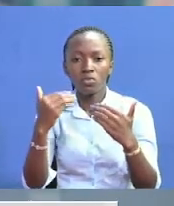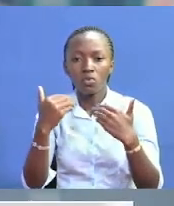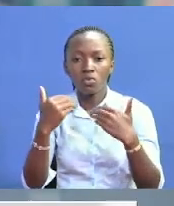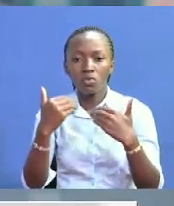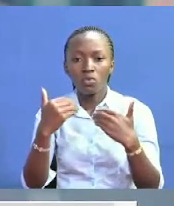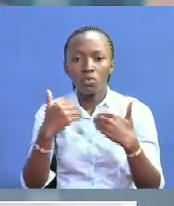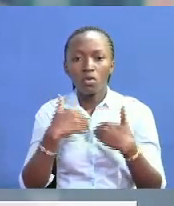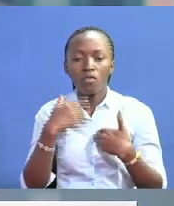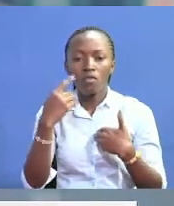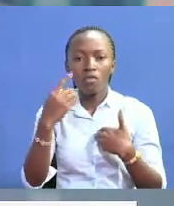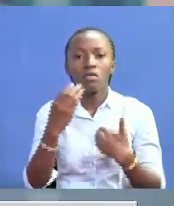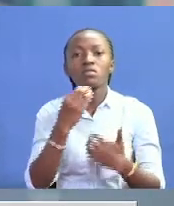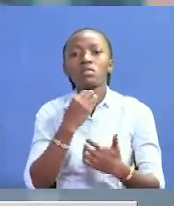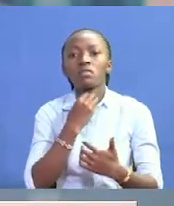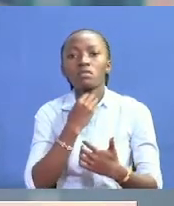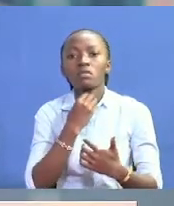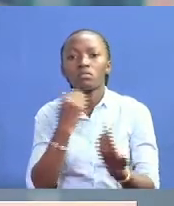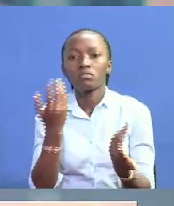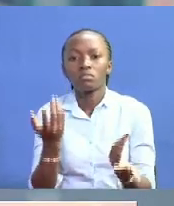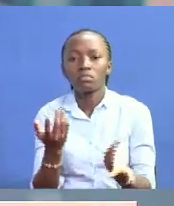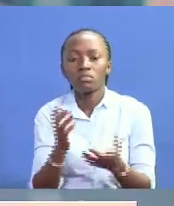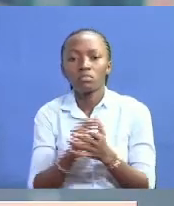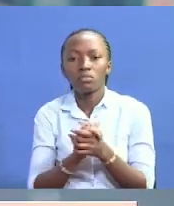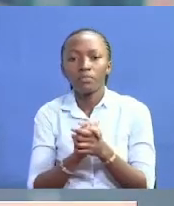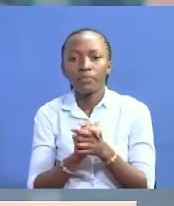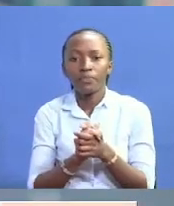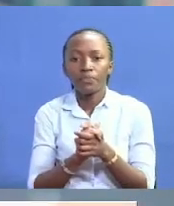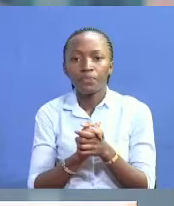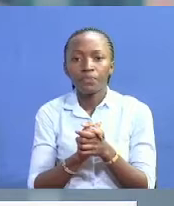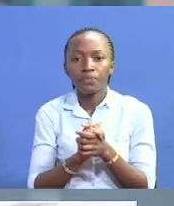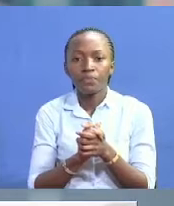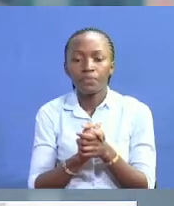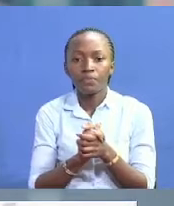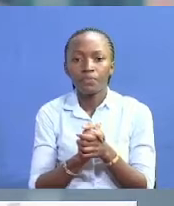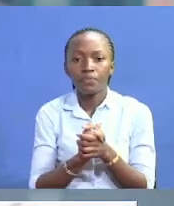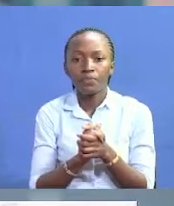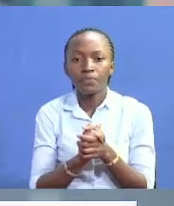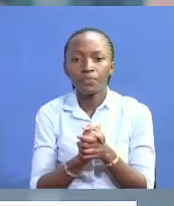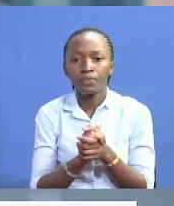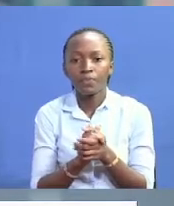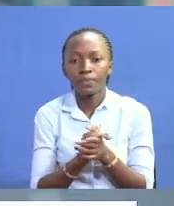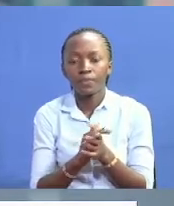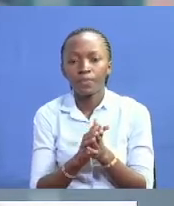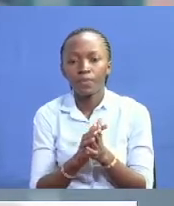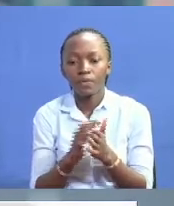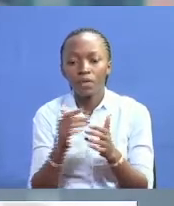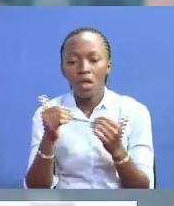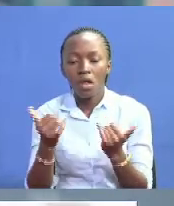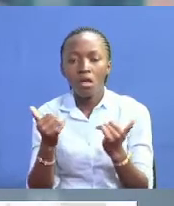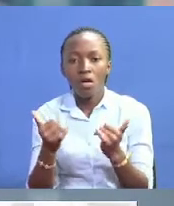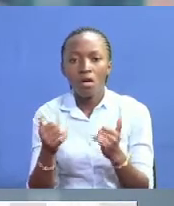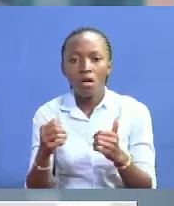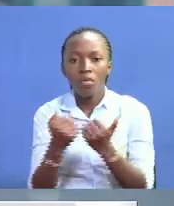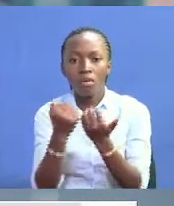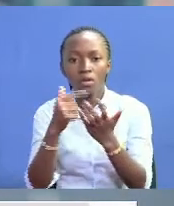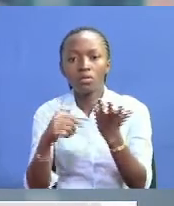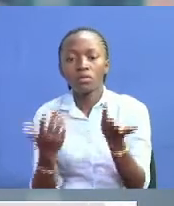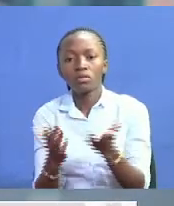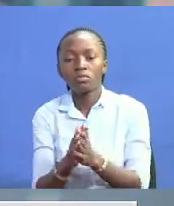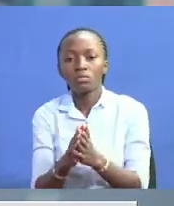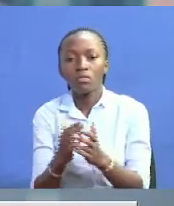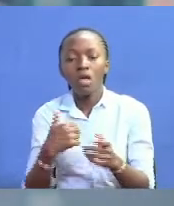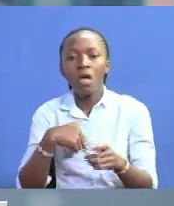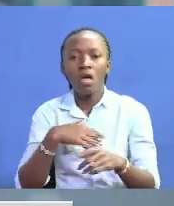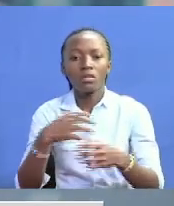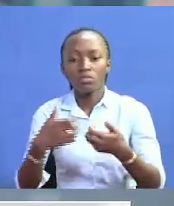come out and unify, because at the end of the day, a unified front is better than a divided one. Right. At this point, what has happened is that we are very